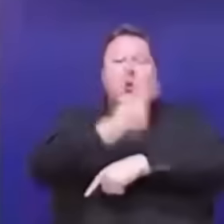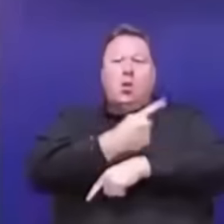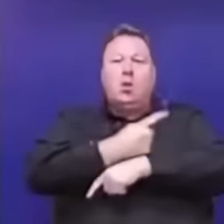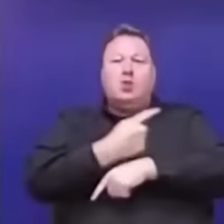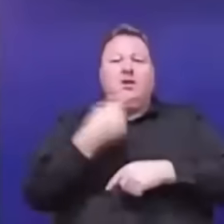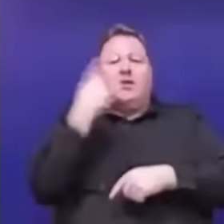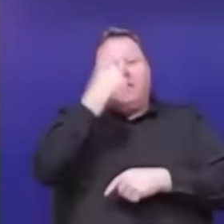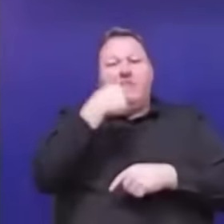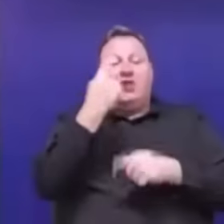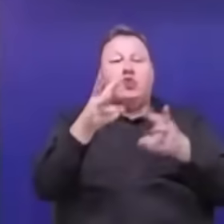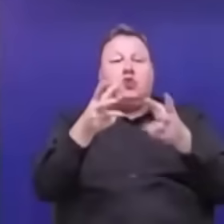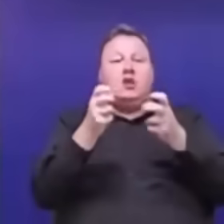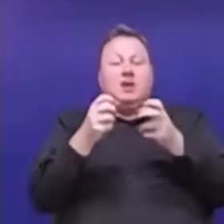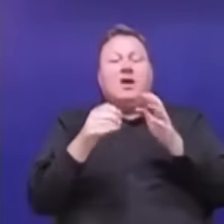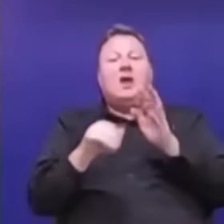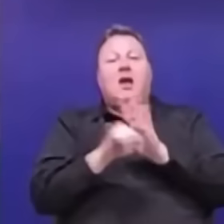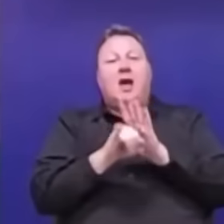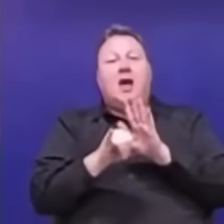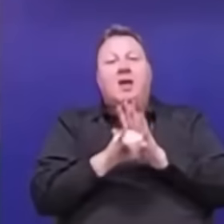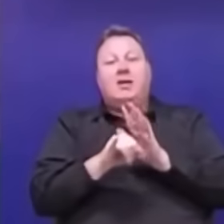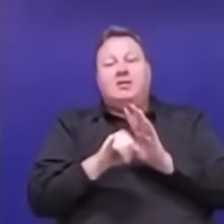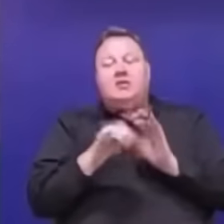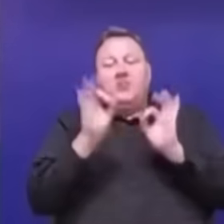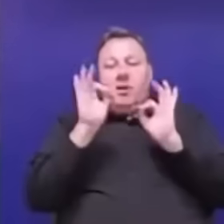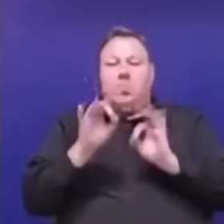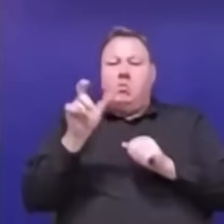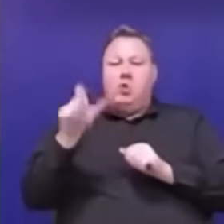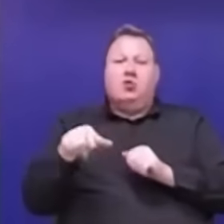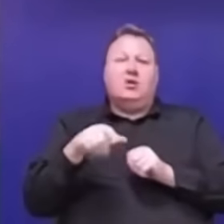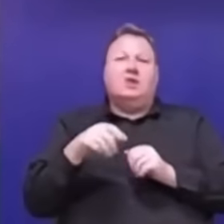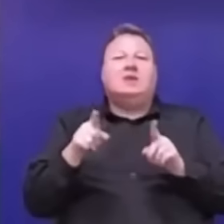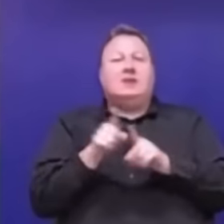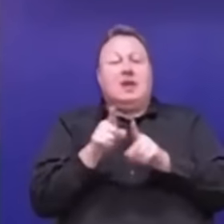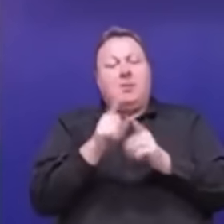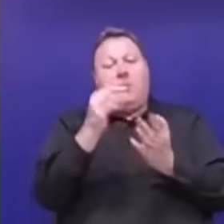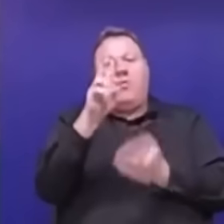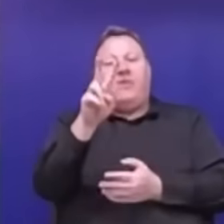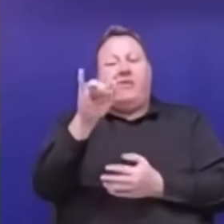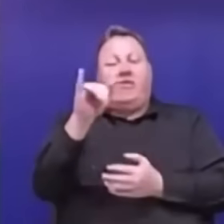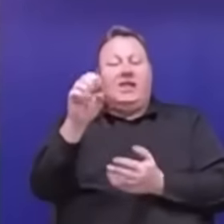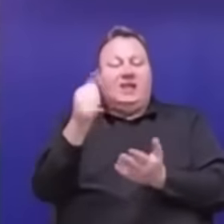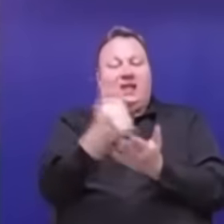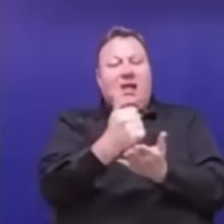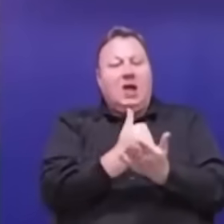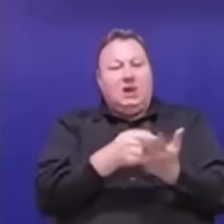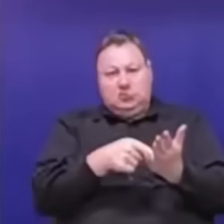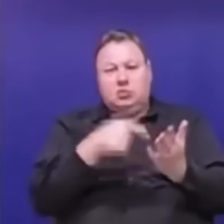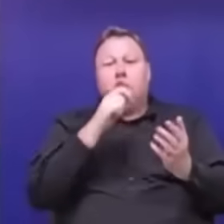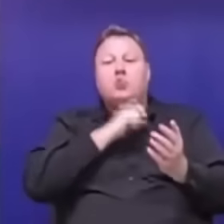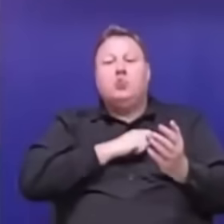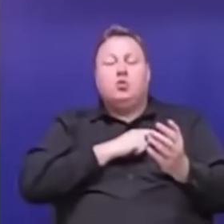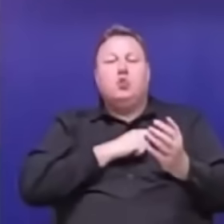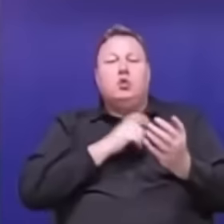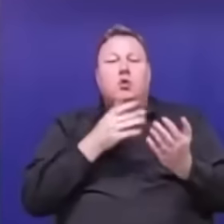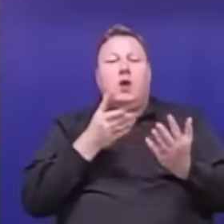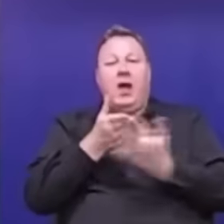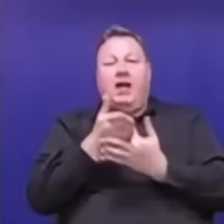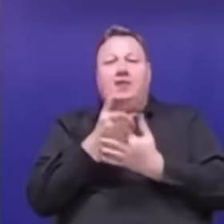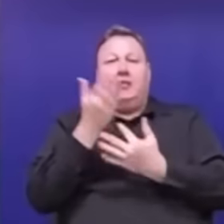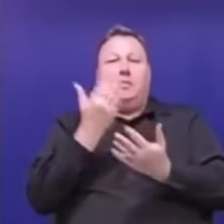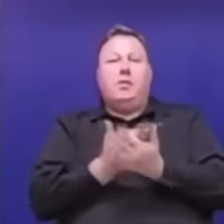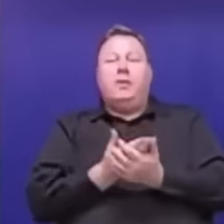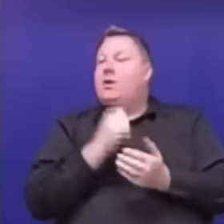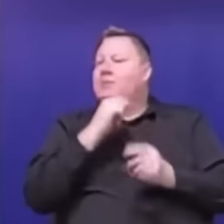their identity and the status of their visa. Once again, this is all done without any scope for discretion or